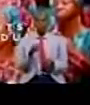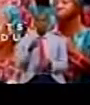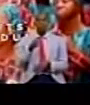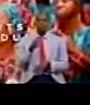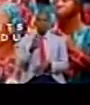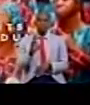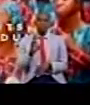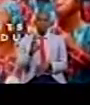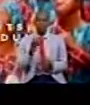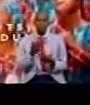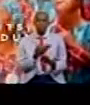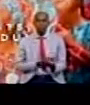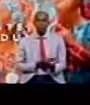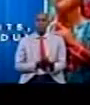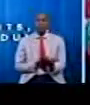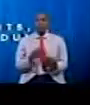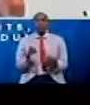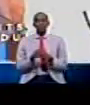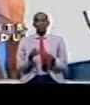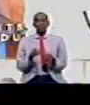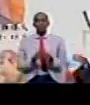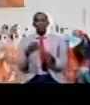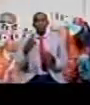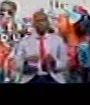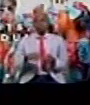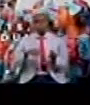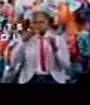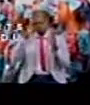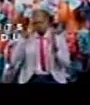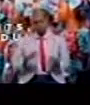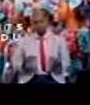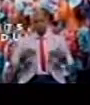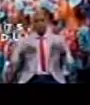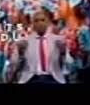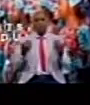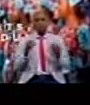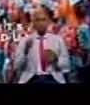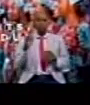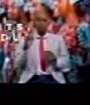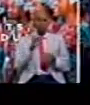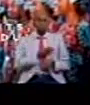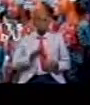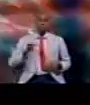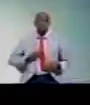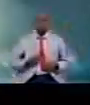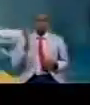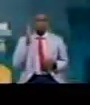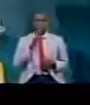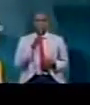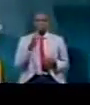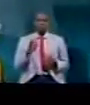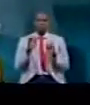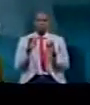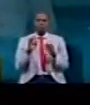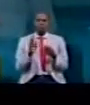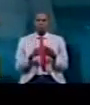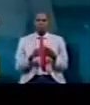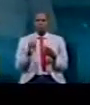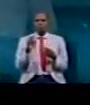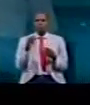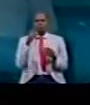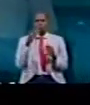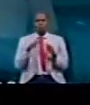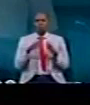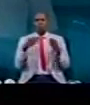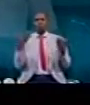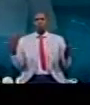at every time, O Lord, when the children are out, the husband is out, O Lord, God, and she